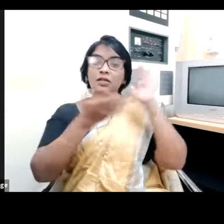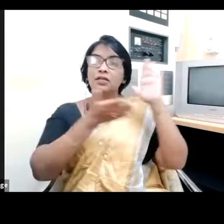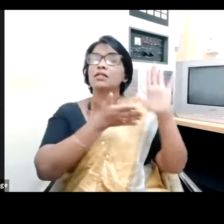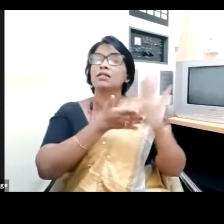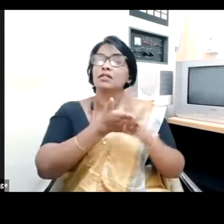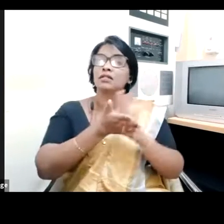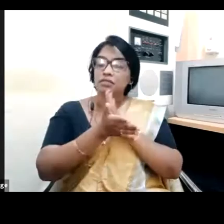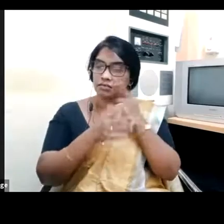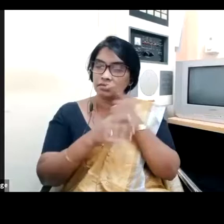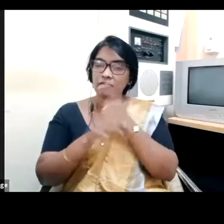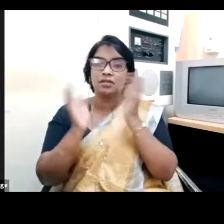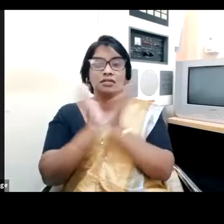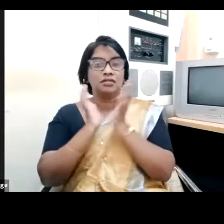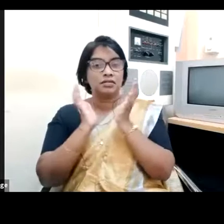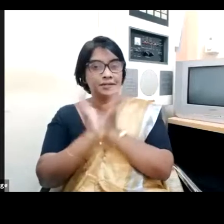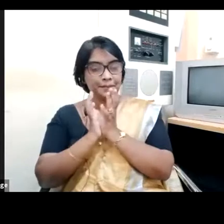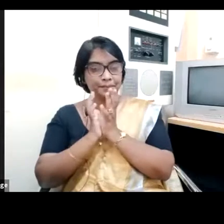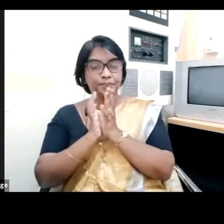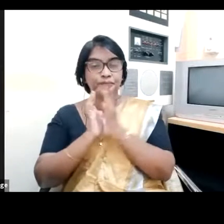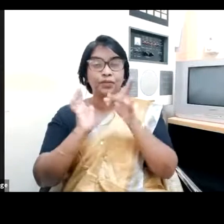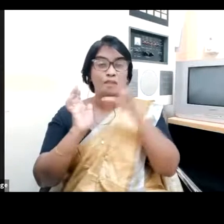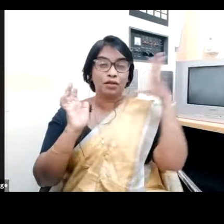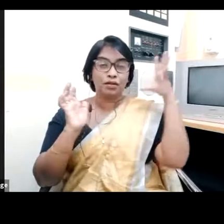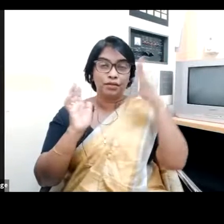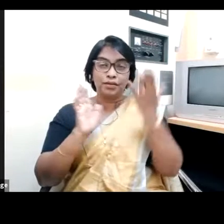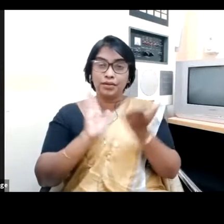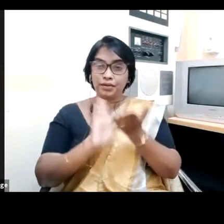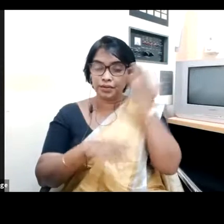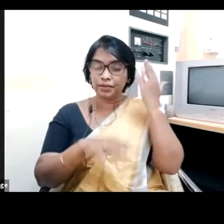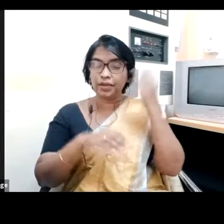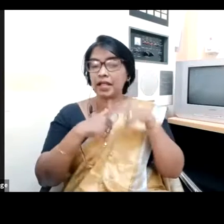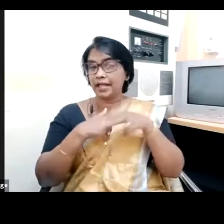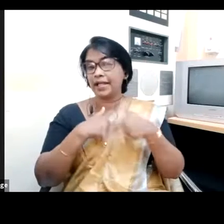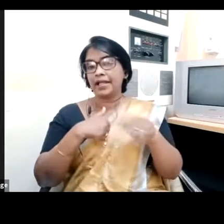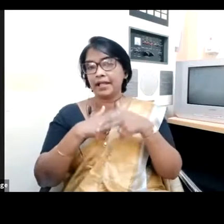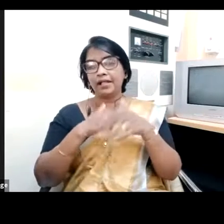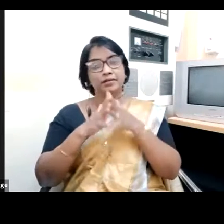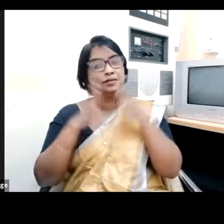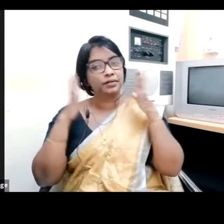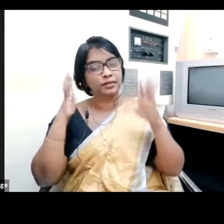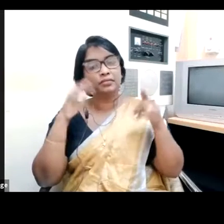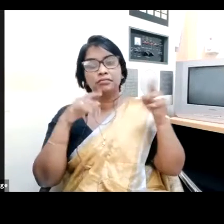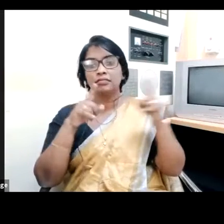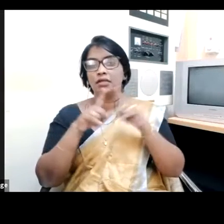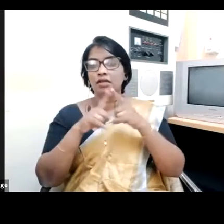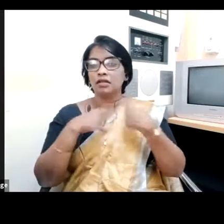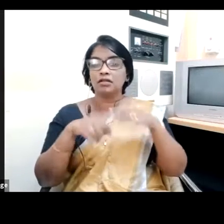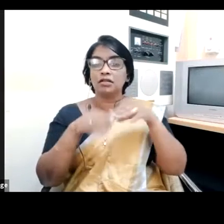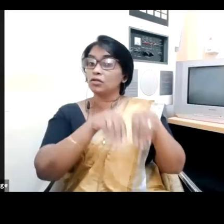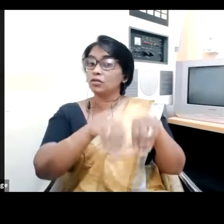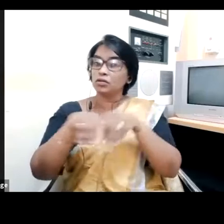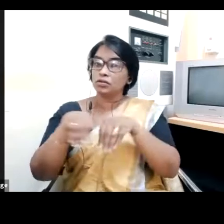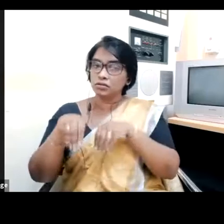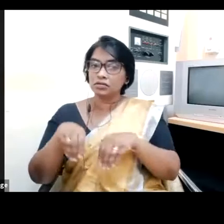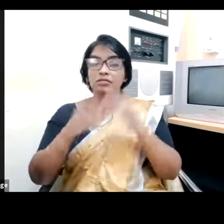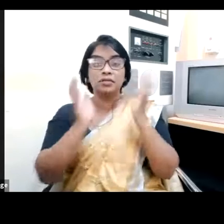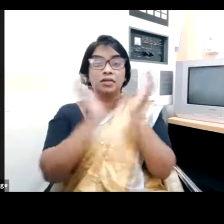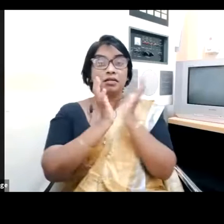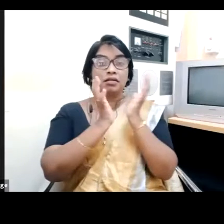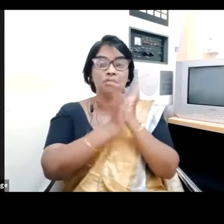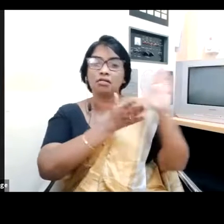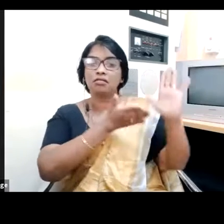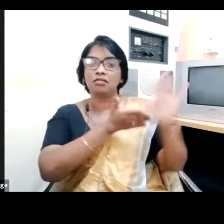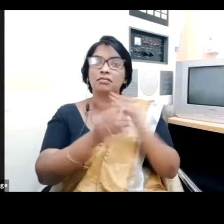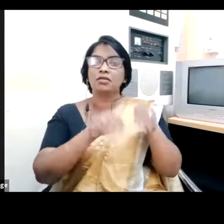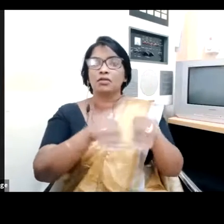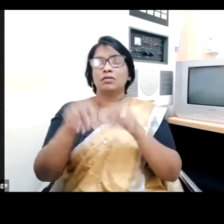many, many reasons. And also agriculture is based on forest cover. So we need to understand that we have a situation. Shirani